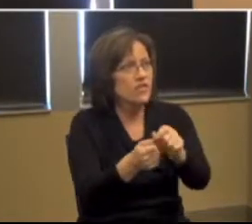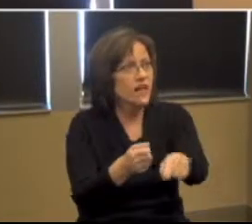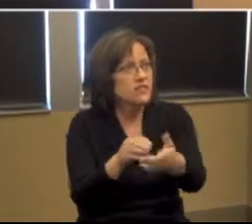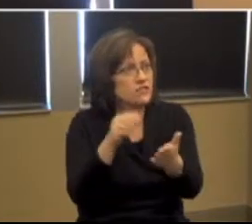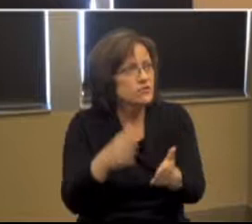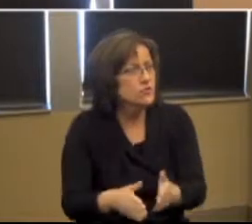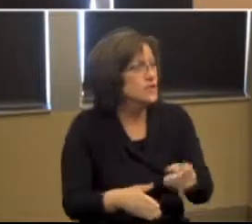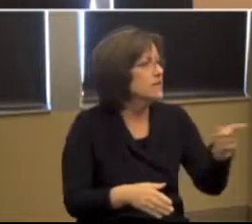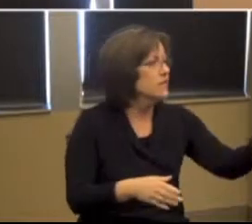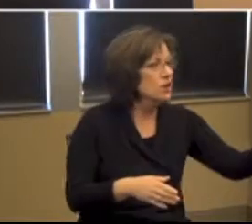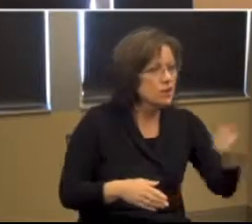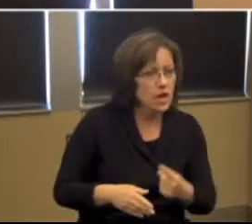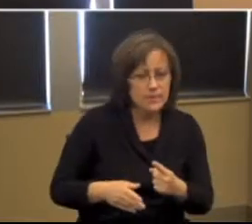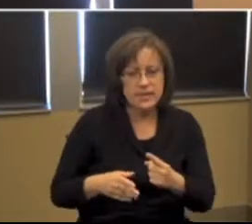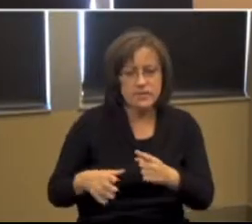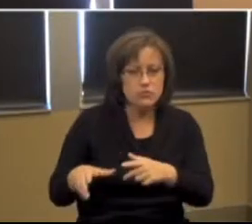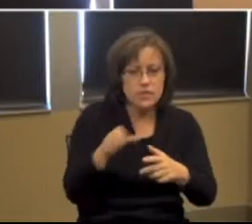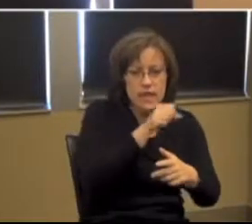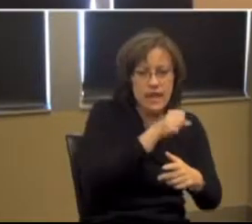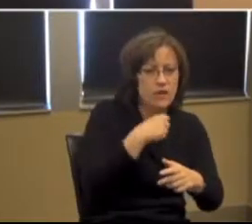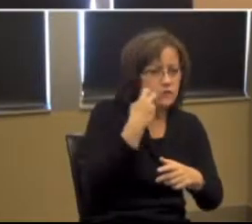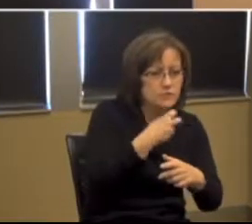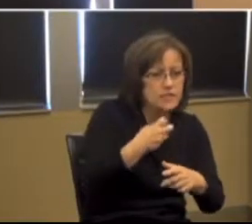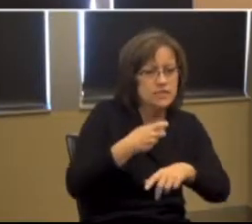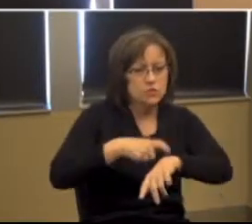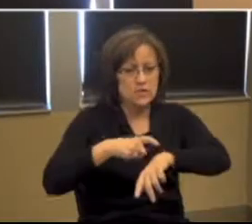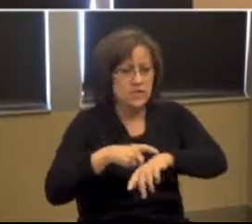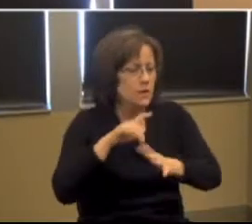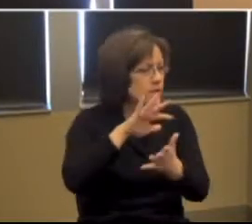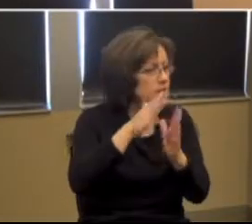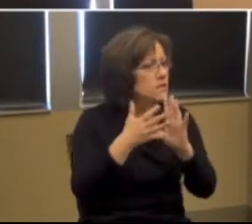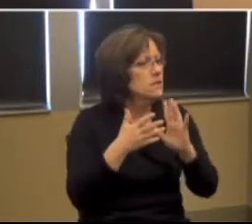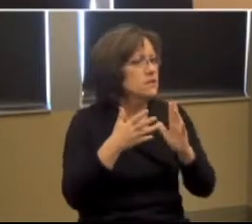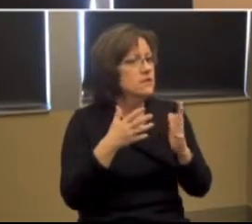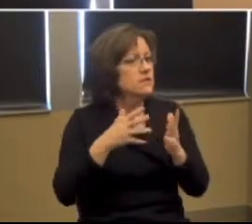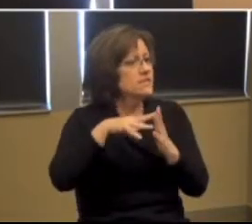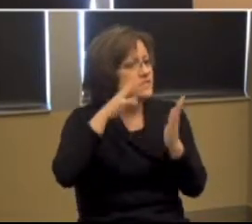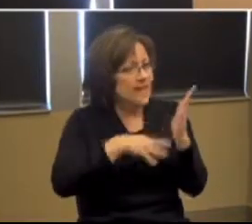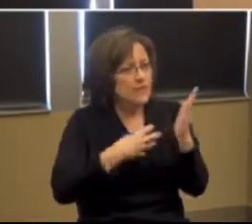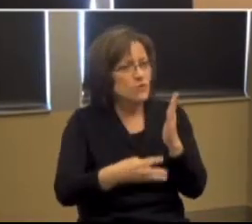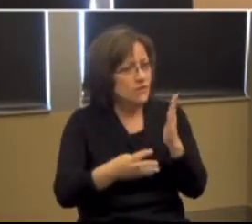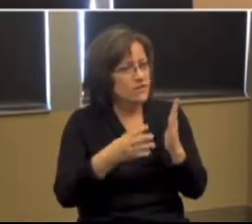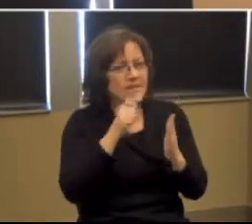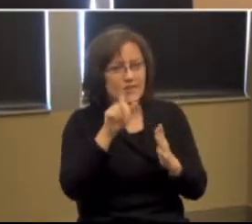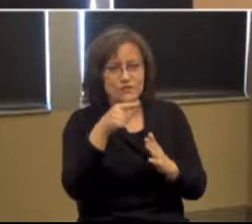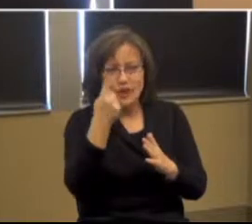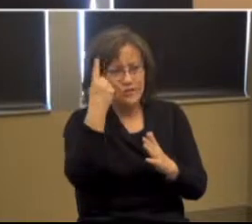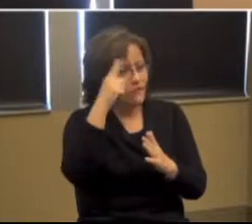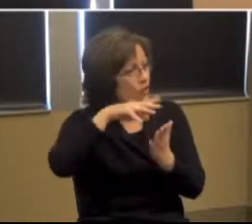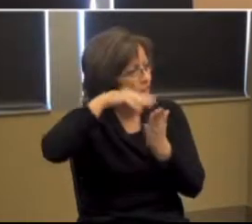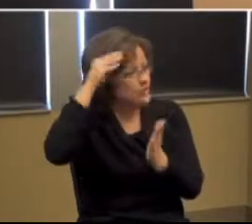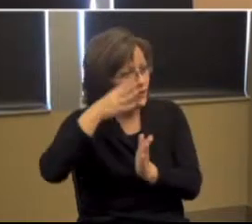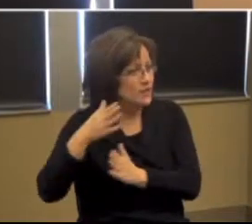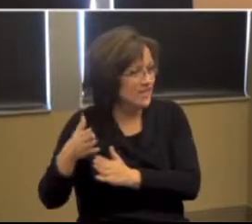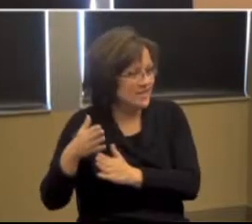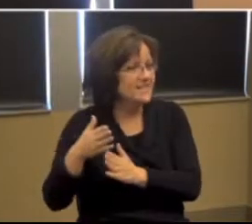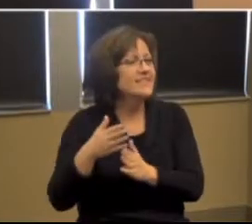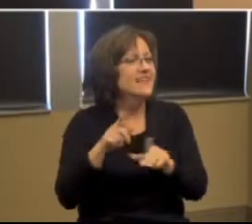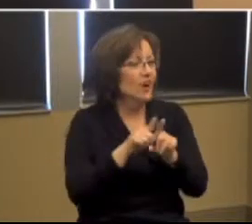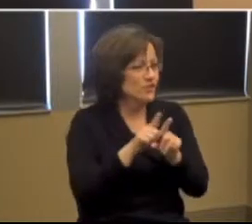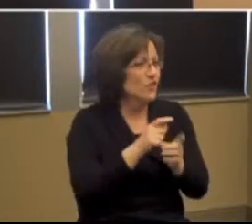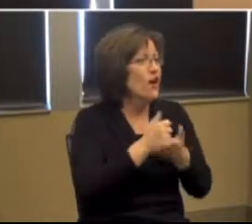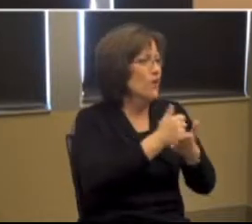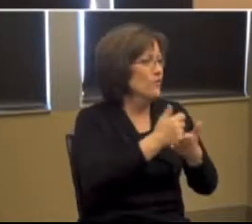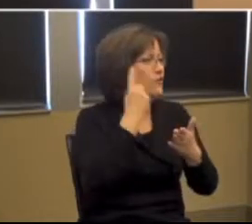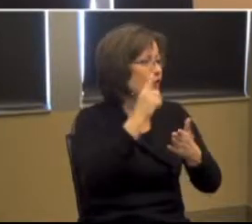what with what student at what time. So schedules aren't only beneficial for the students in our classrooms, but they're also helpful just to make sure that